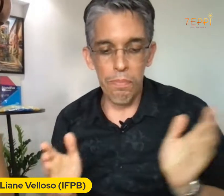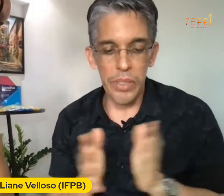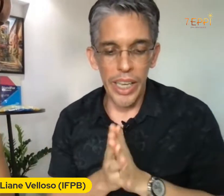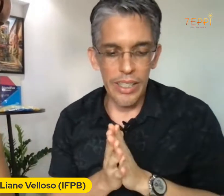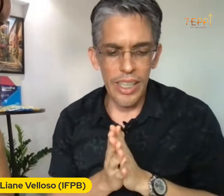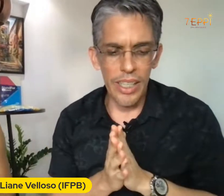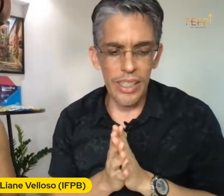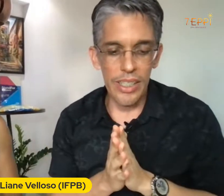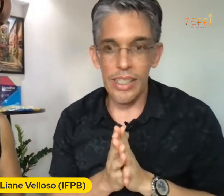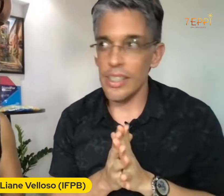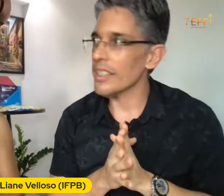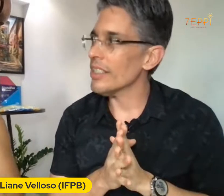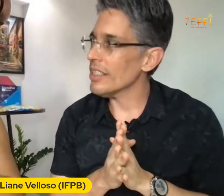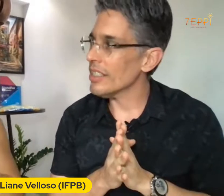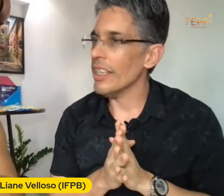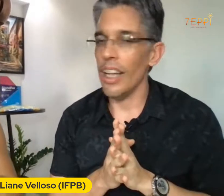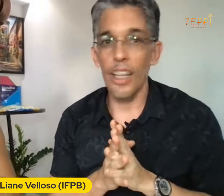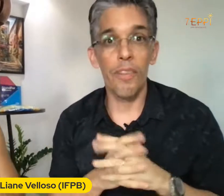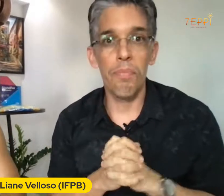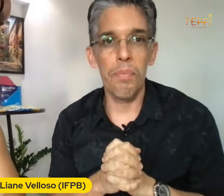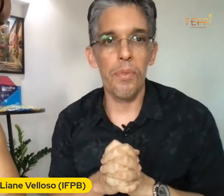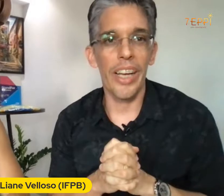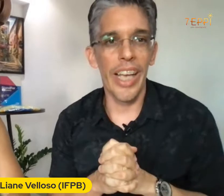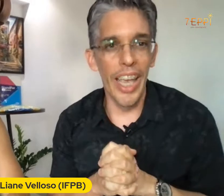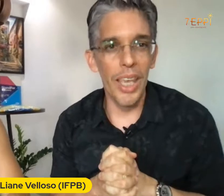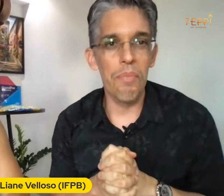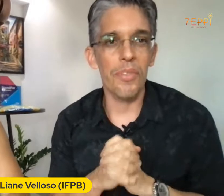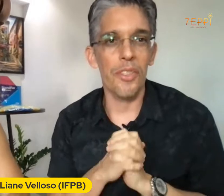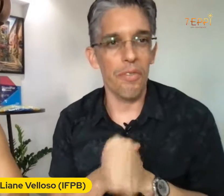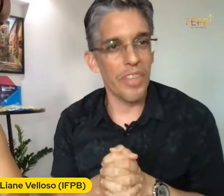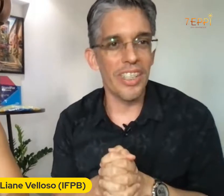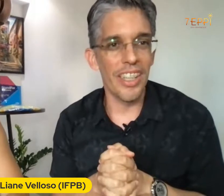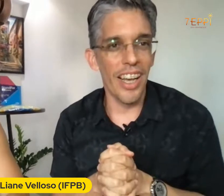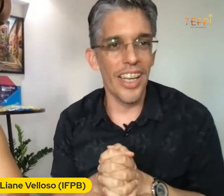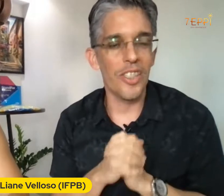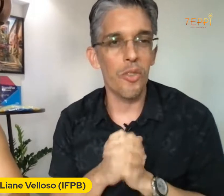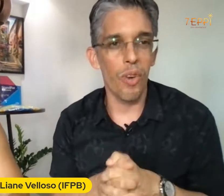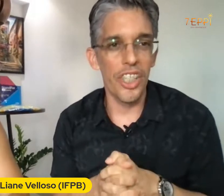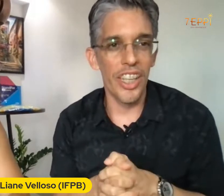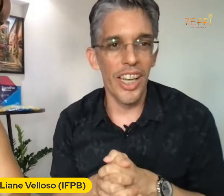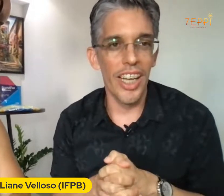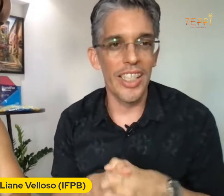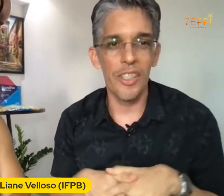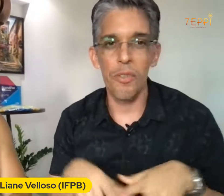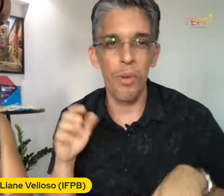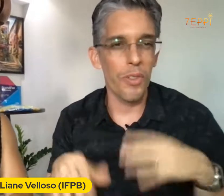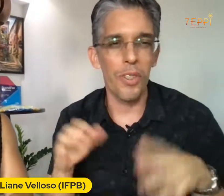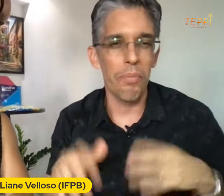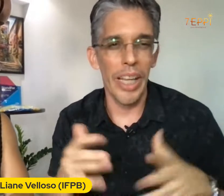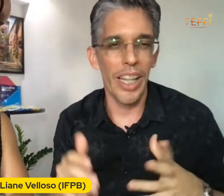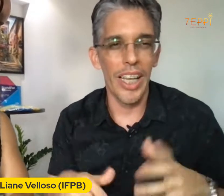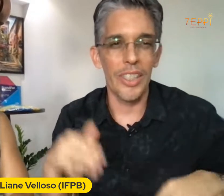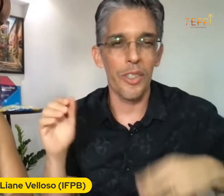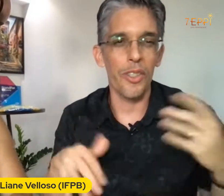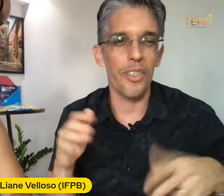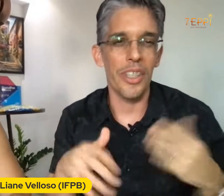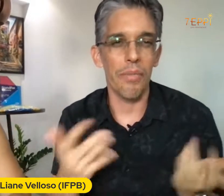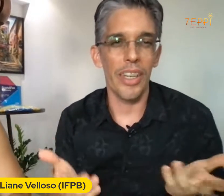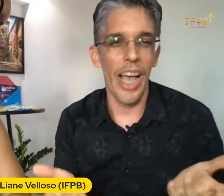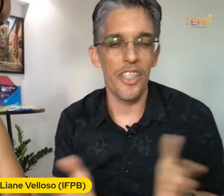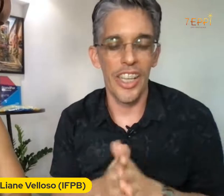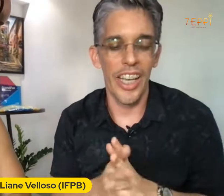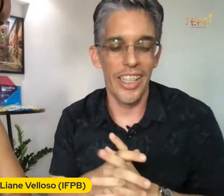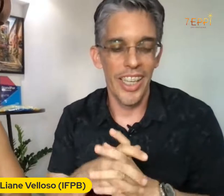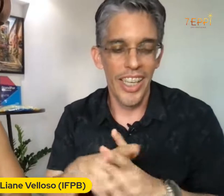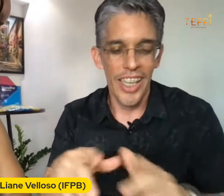of places. A lot of people came to visit us, to watch us, to post on Padlet, to use